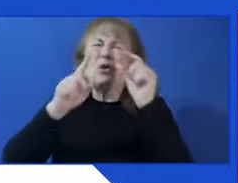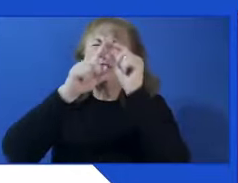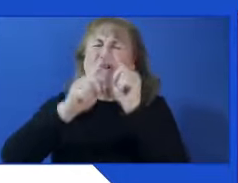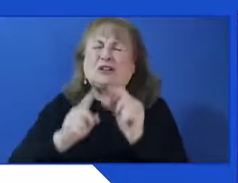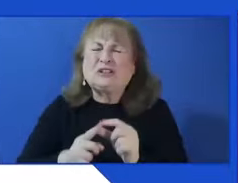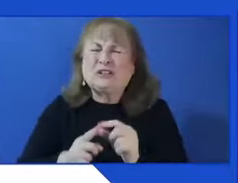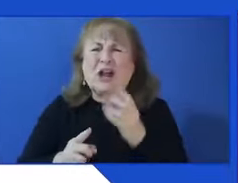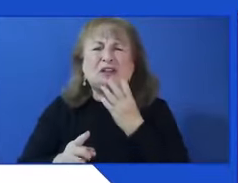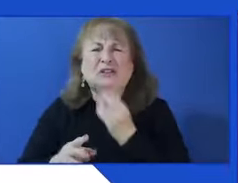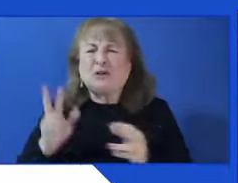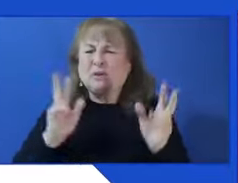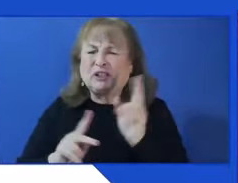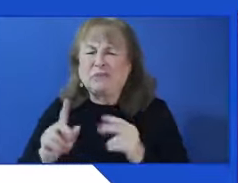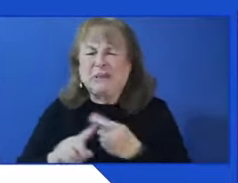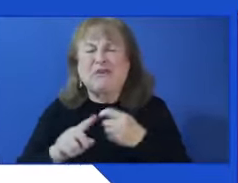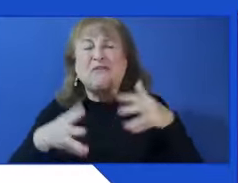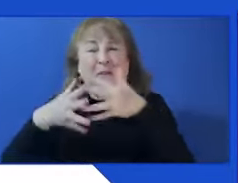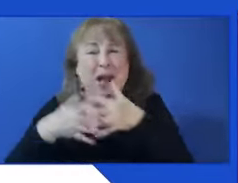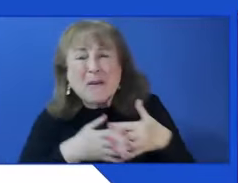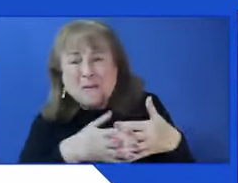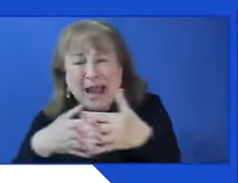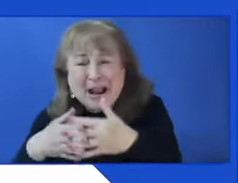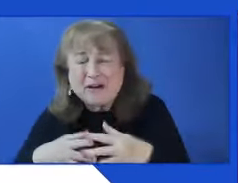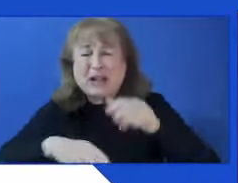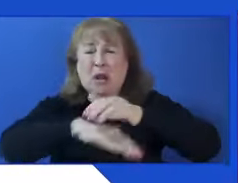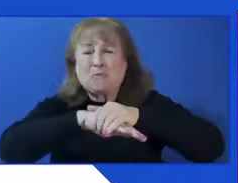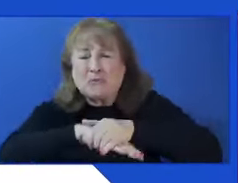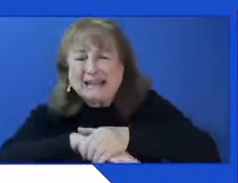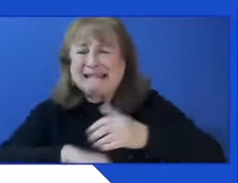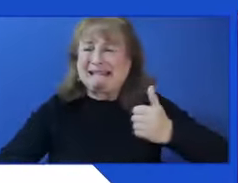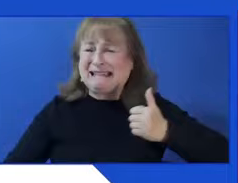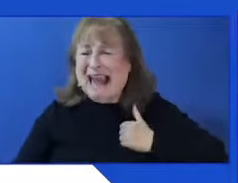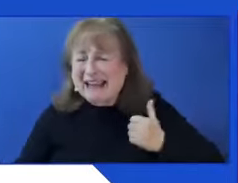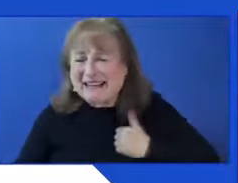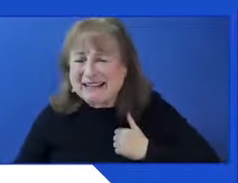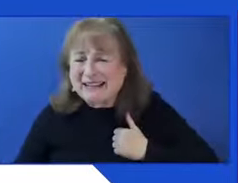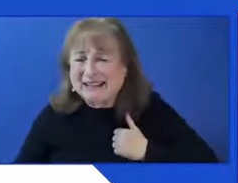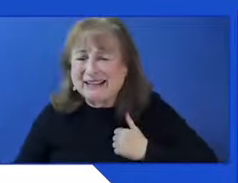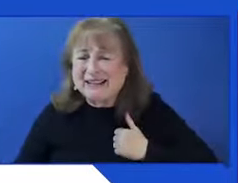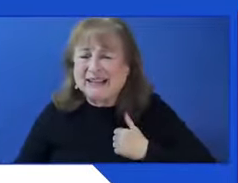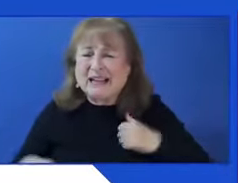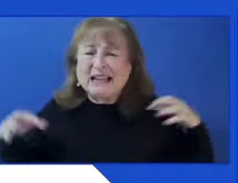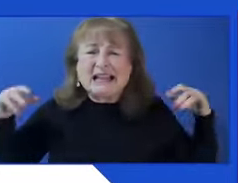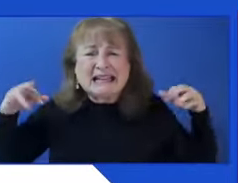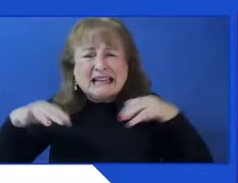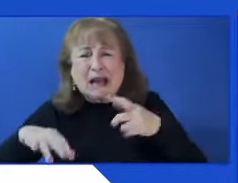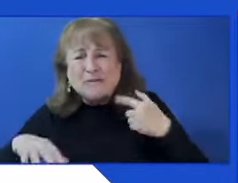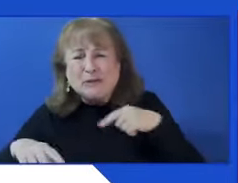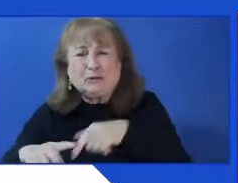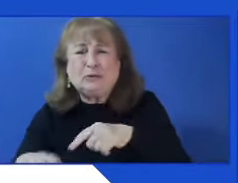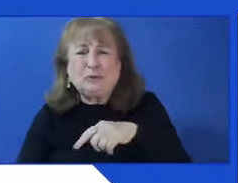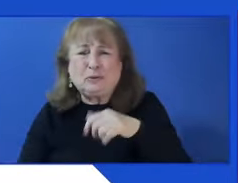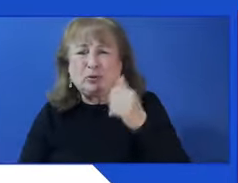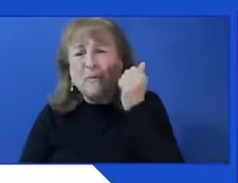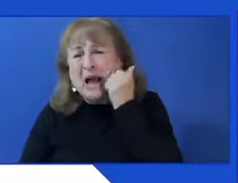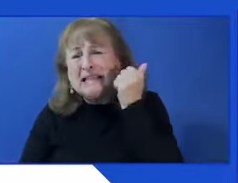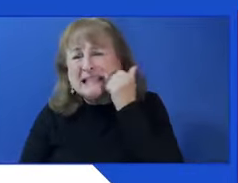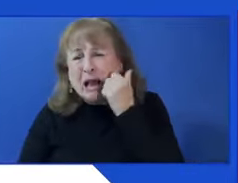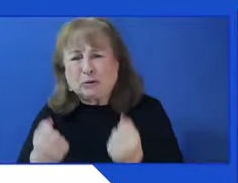Jews from America, from Britain, from Canada, who were coming to us, to Moscow, to support